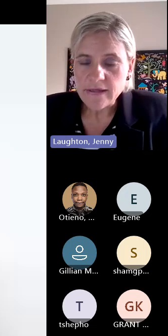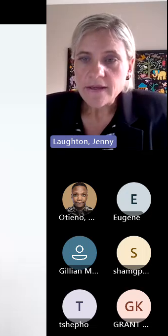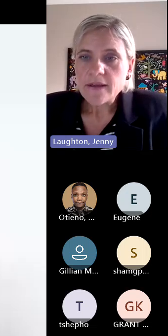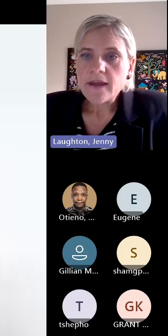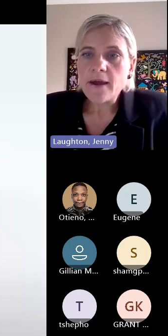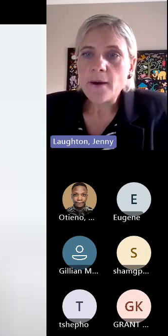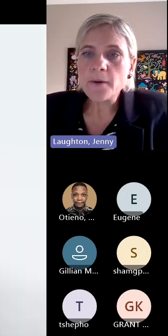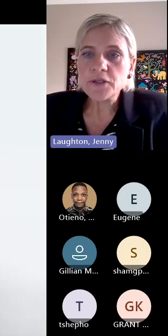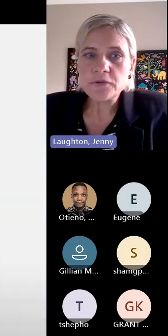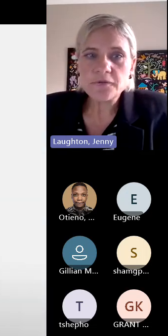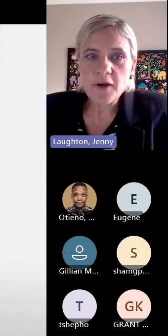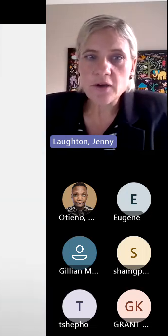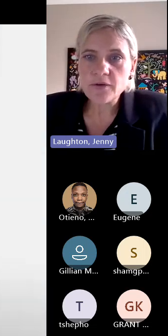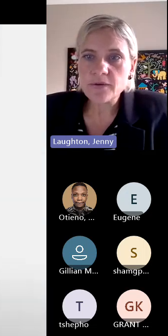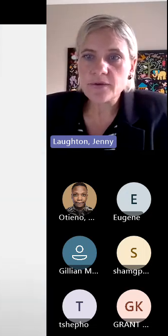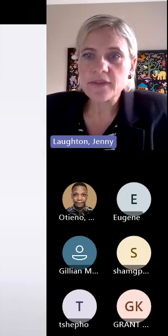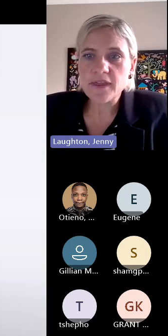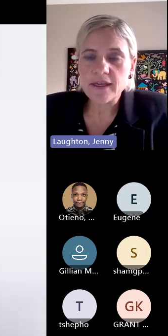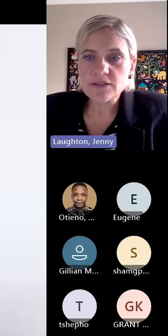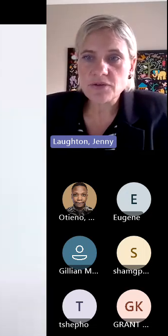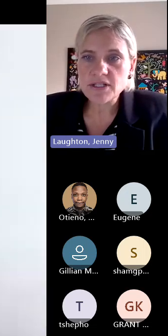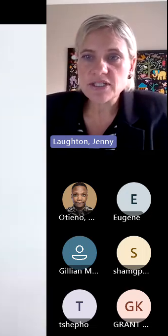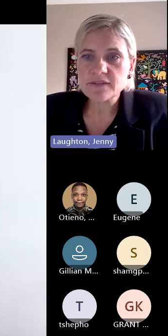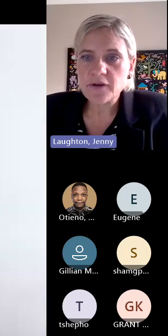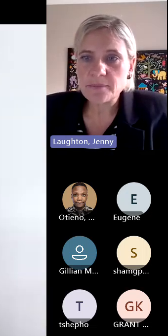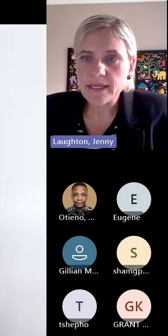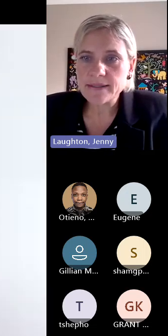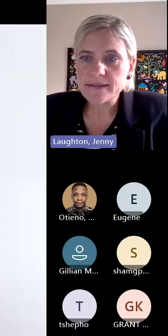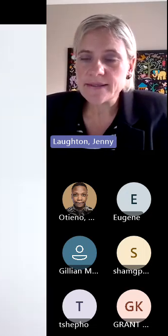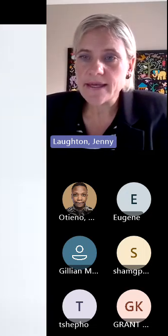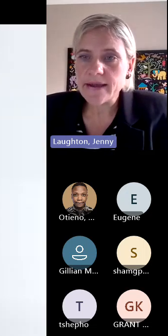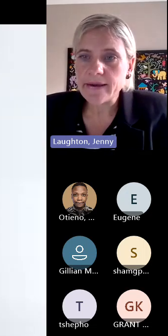on, you follow the